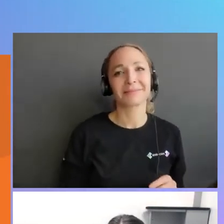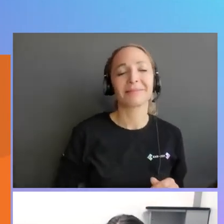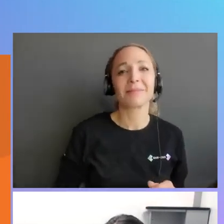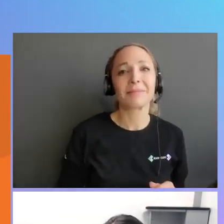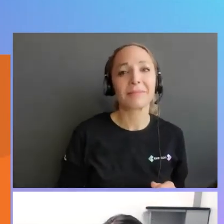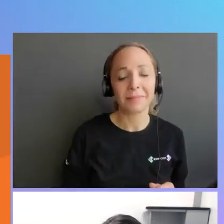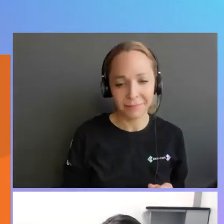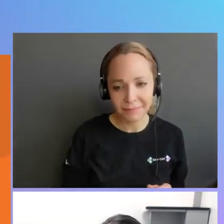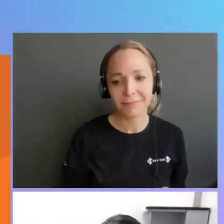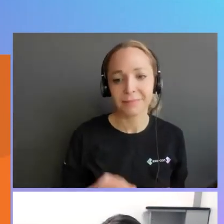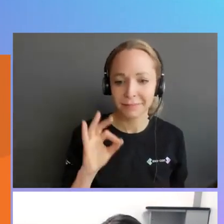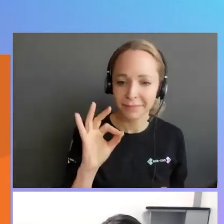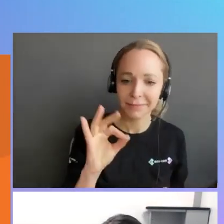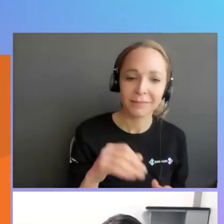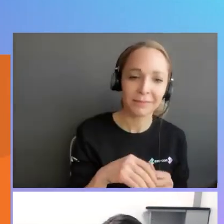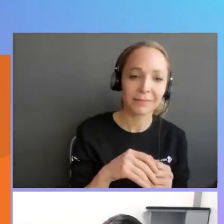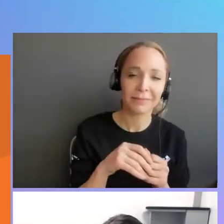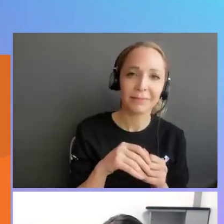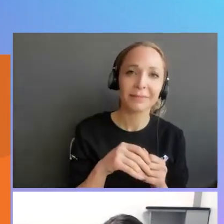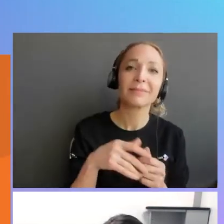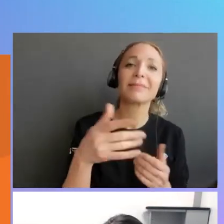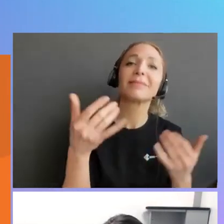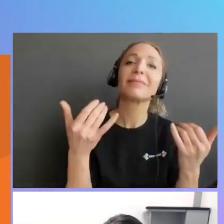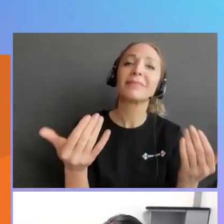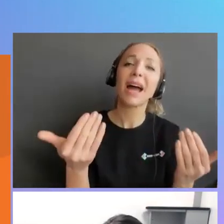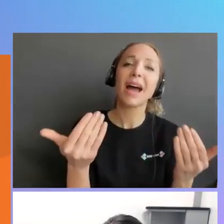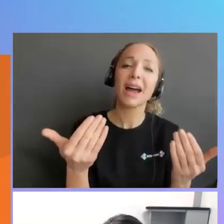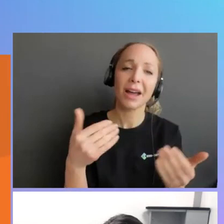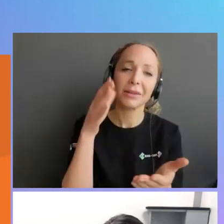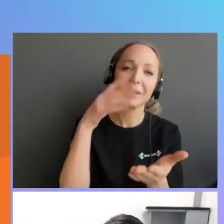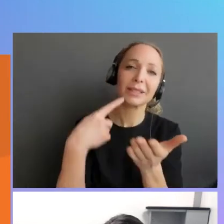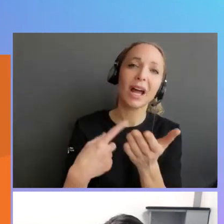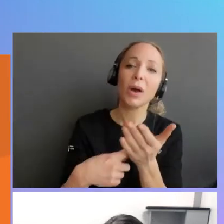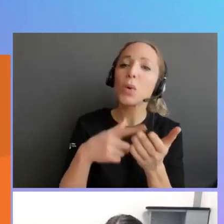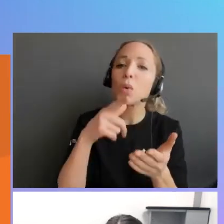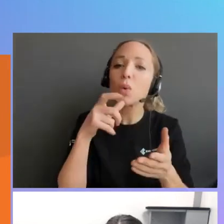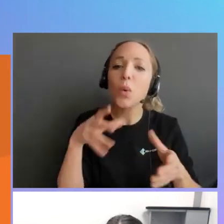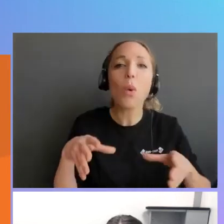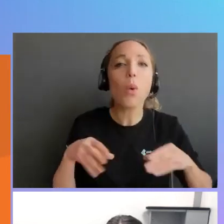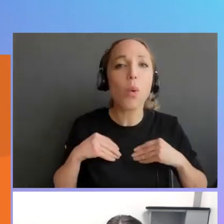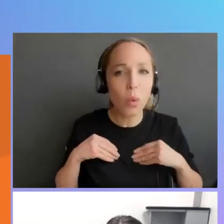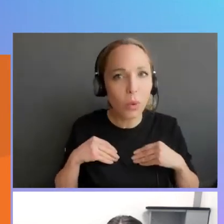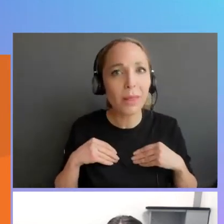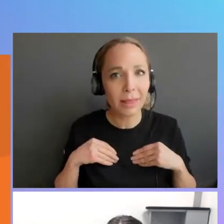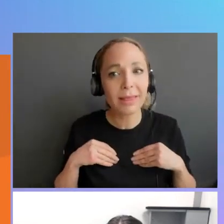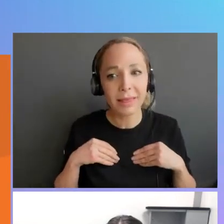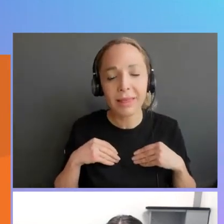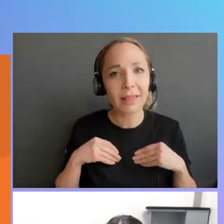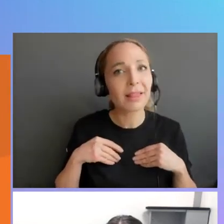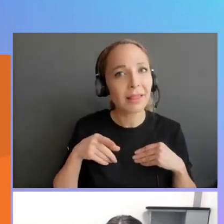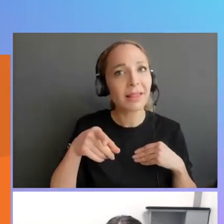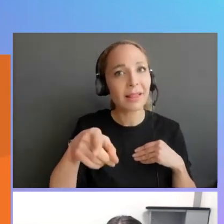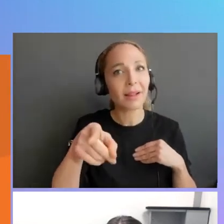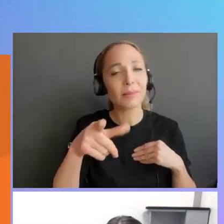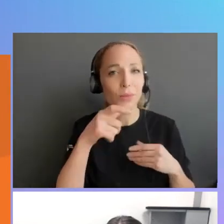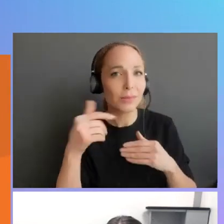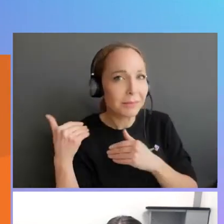All righty. So going to talk about ownership and the accessibility SME.